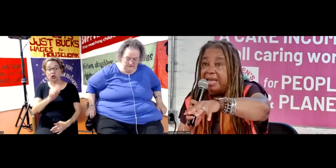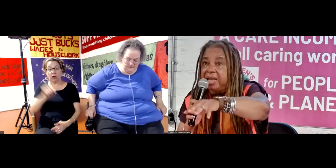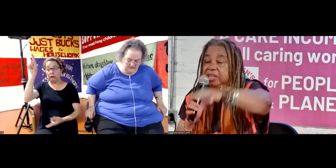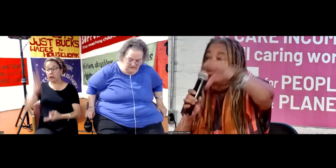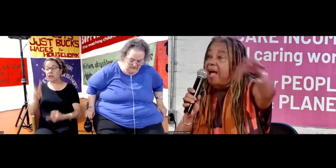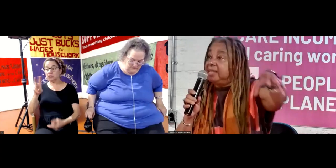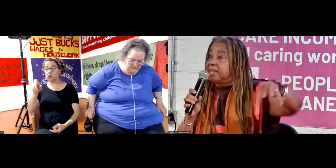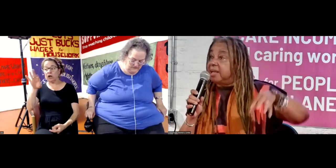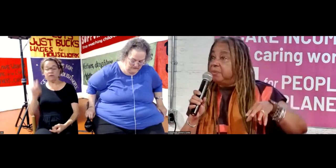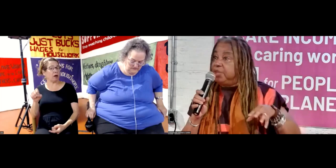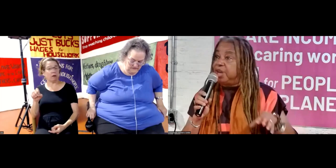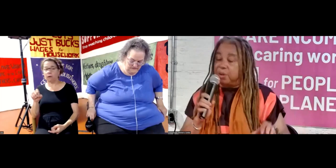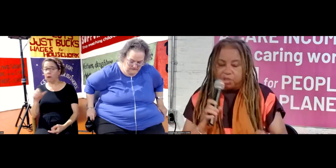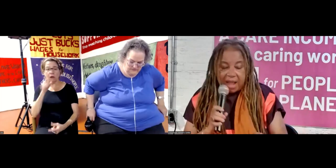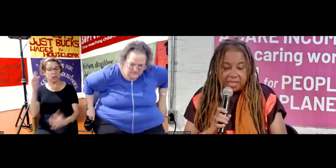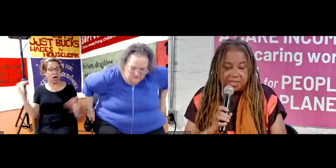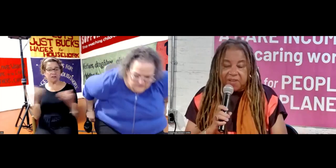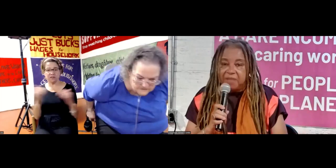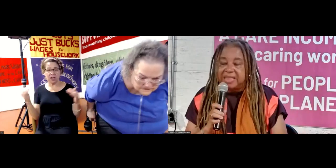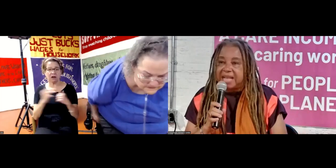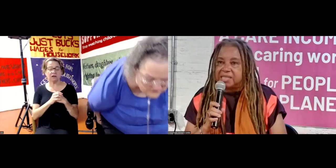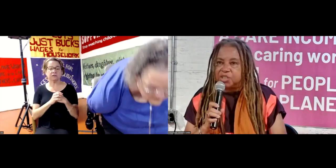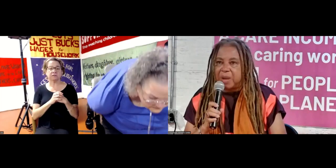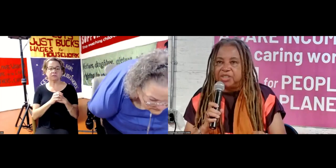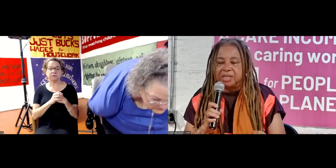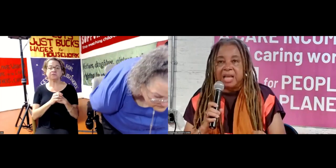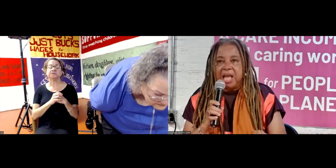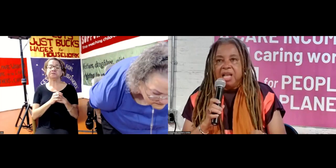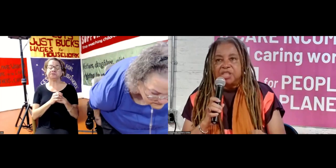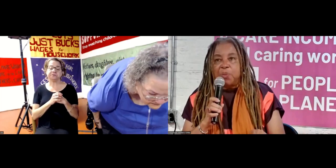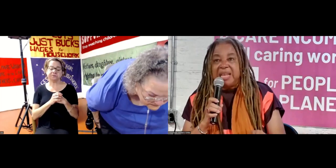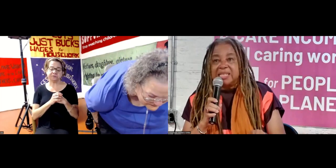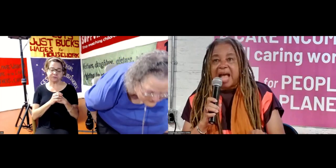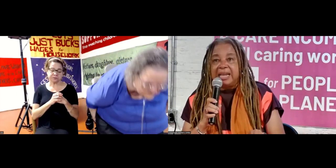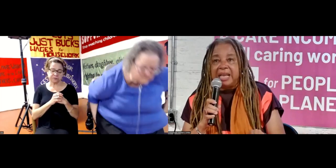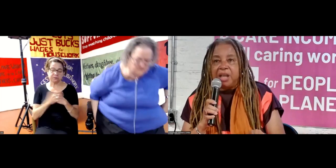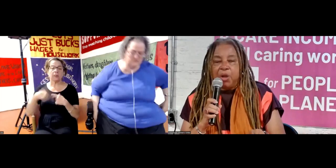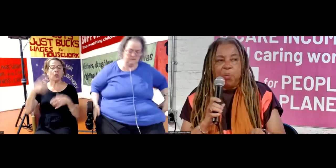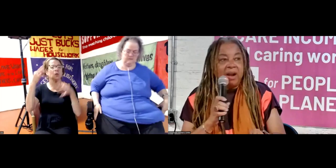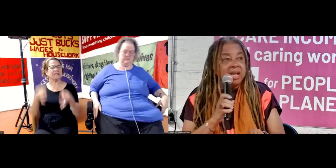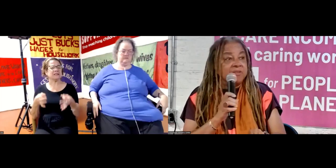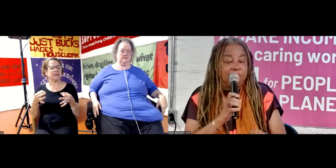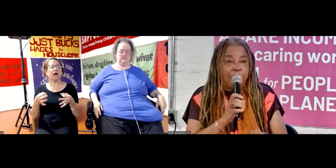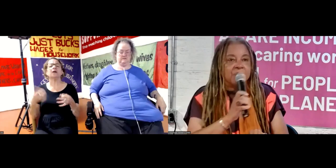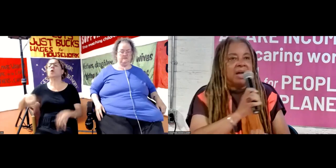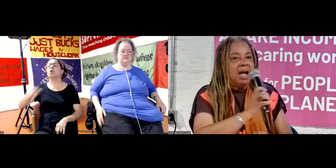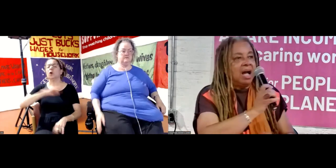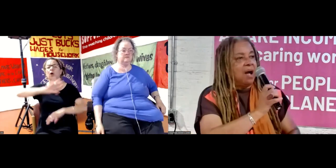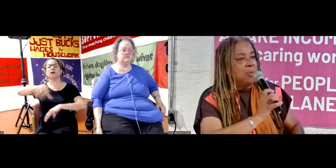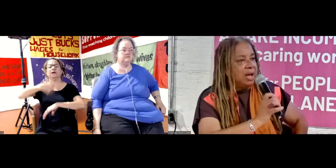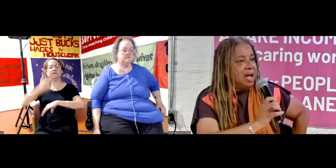obviously, trying to, you know, trying to survive in that situation. So we decided we're going to